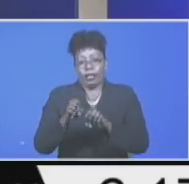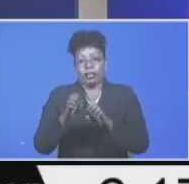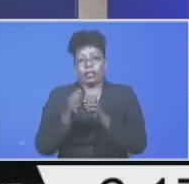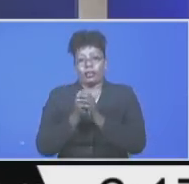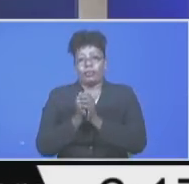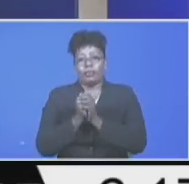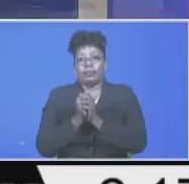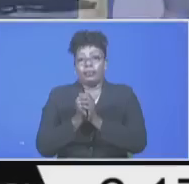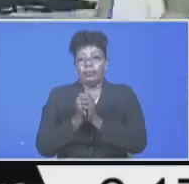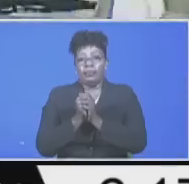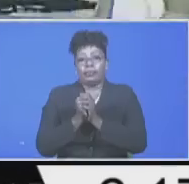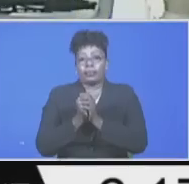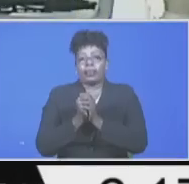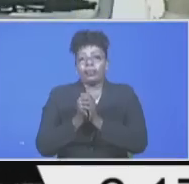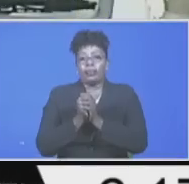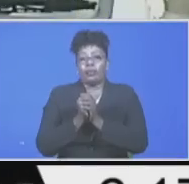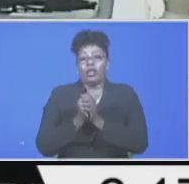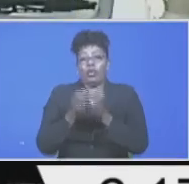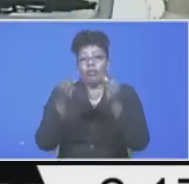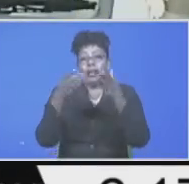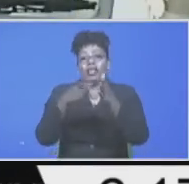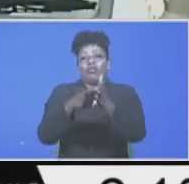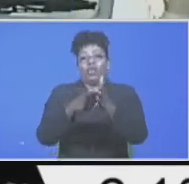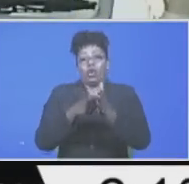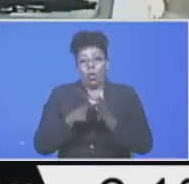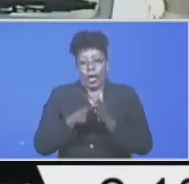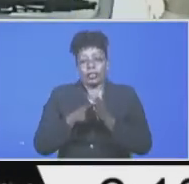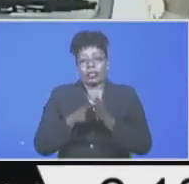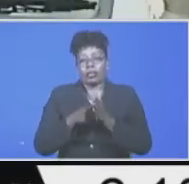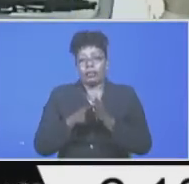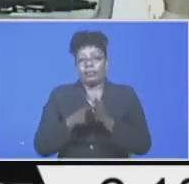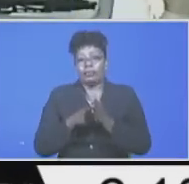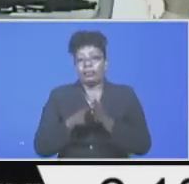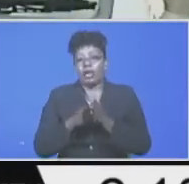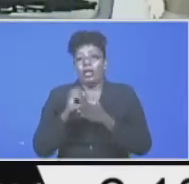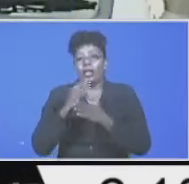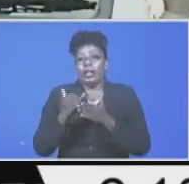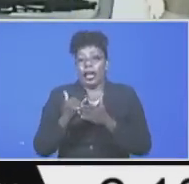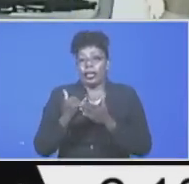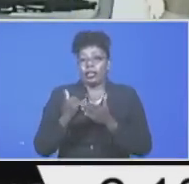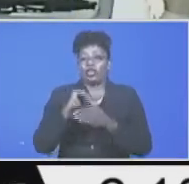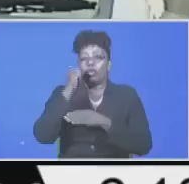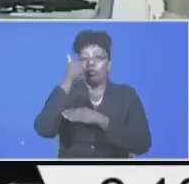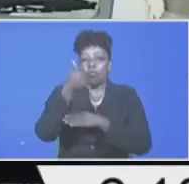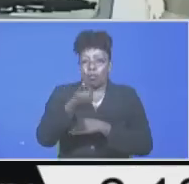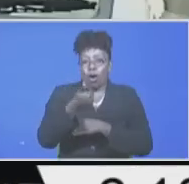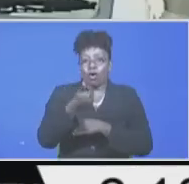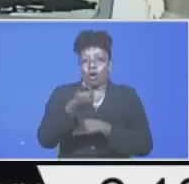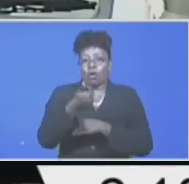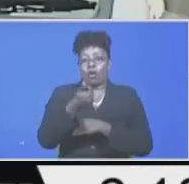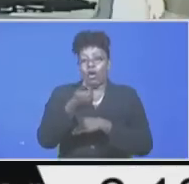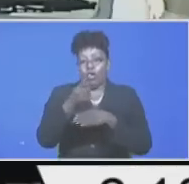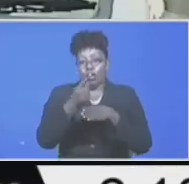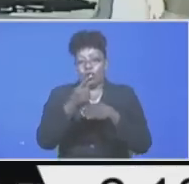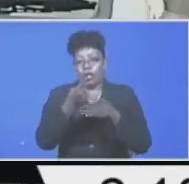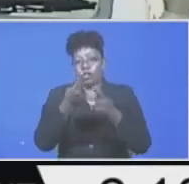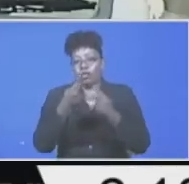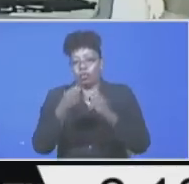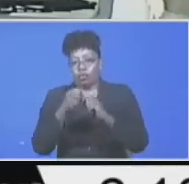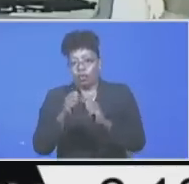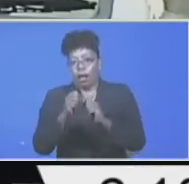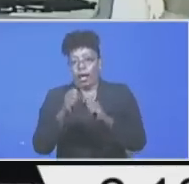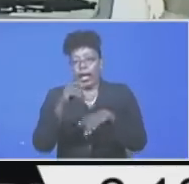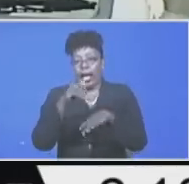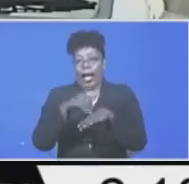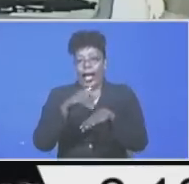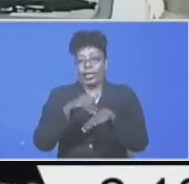to. We've gotten a lot of requests. We're looking forward to them. Tomorrow will be auditions. That was Wednesday the 12th at the